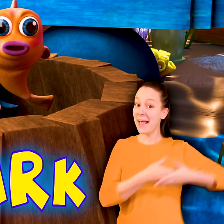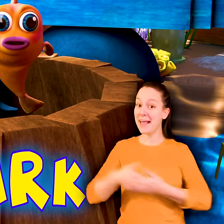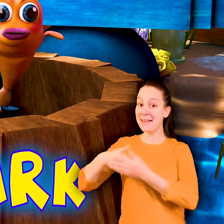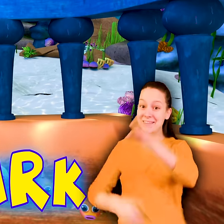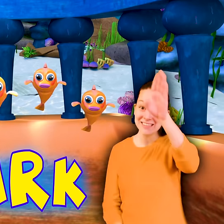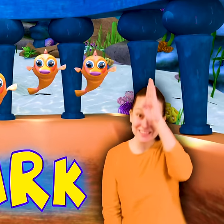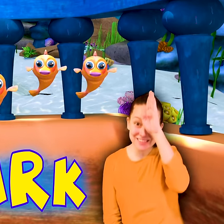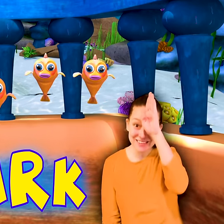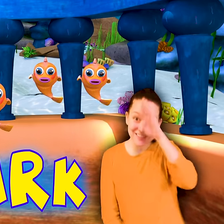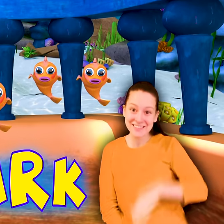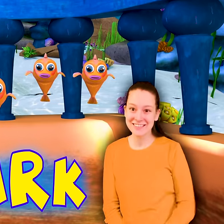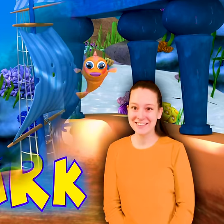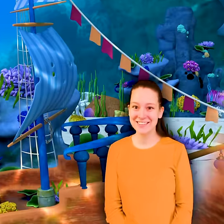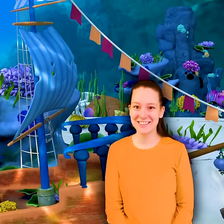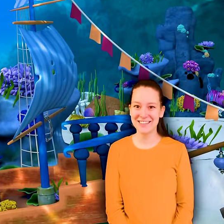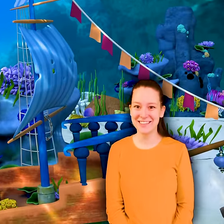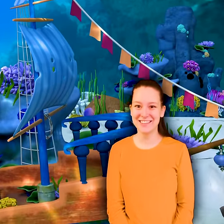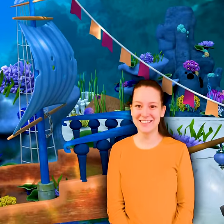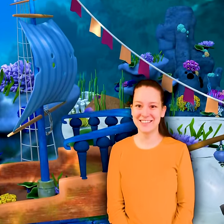baby shark